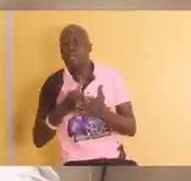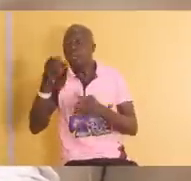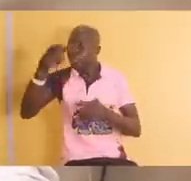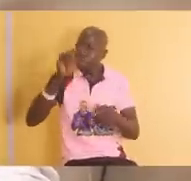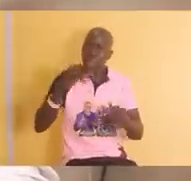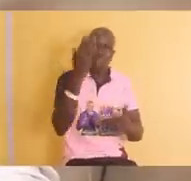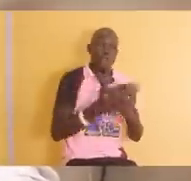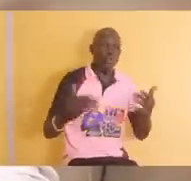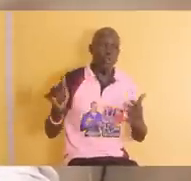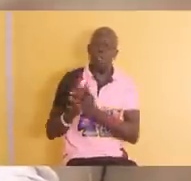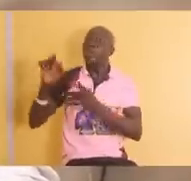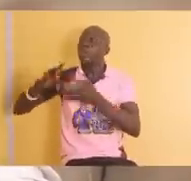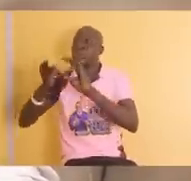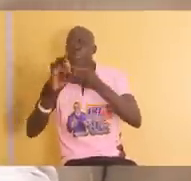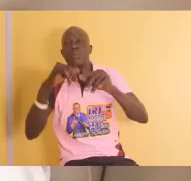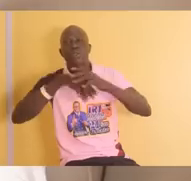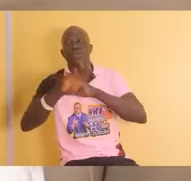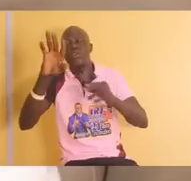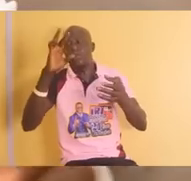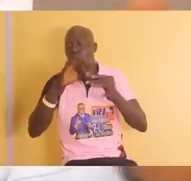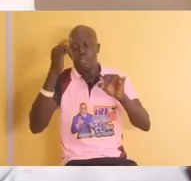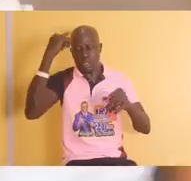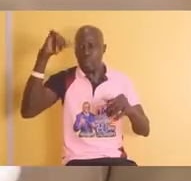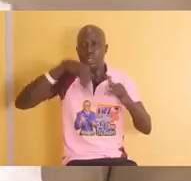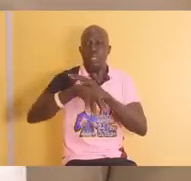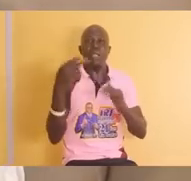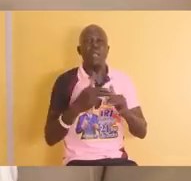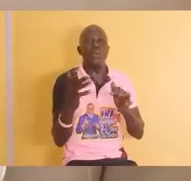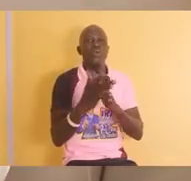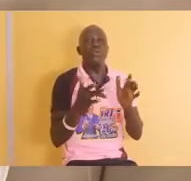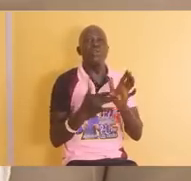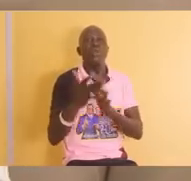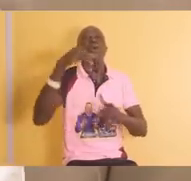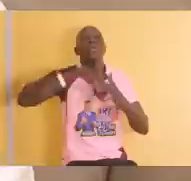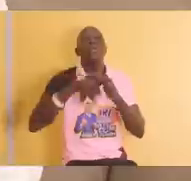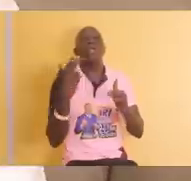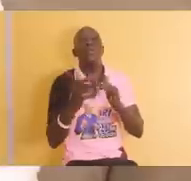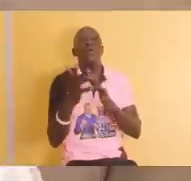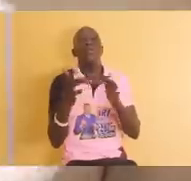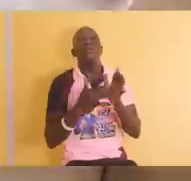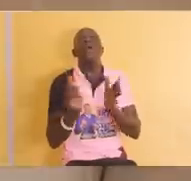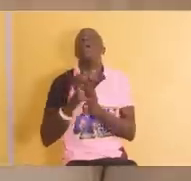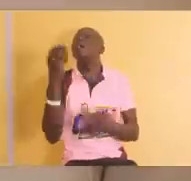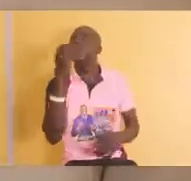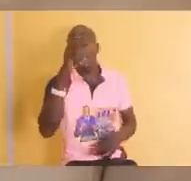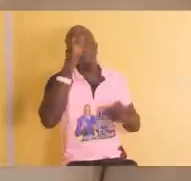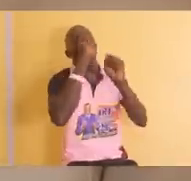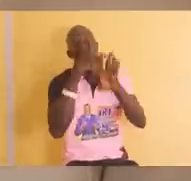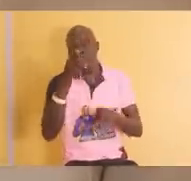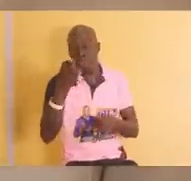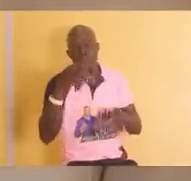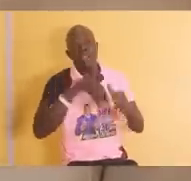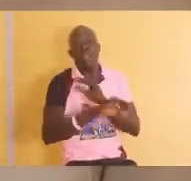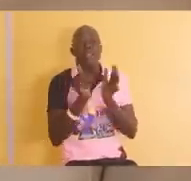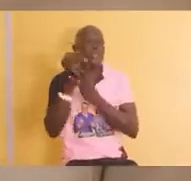somebody who is going to interpret your dream ni ba ru ba sa ni akoria da ya mo sure fun yin I bless you